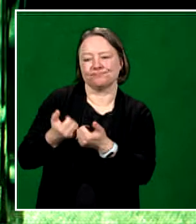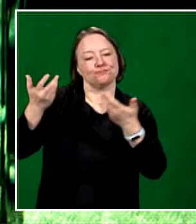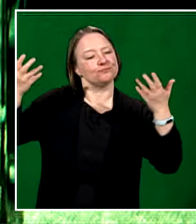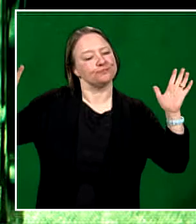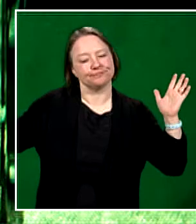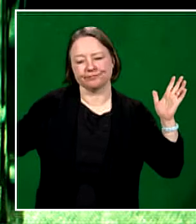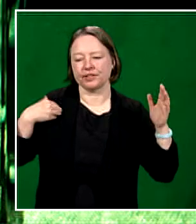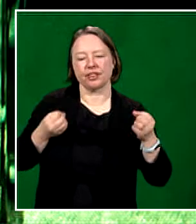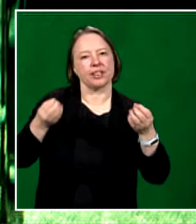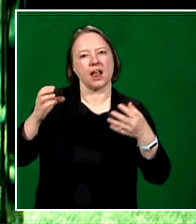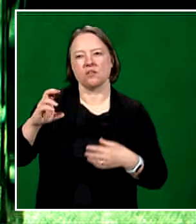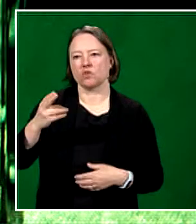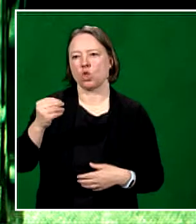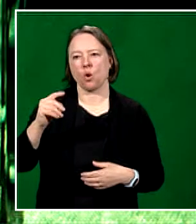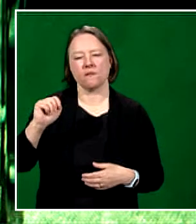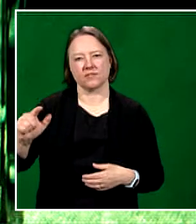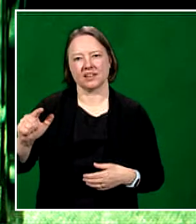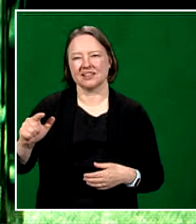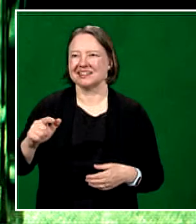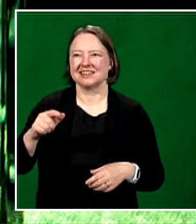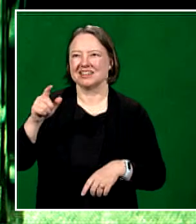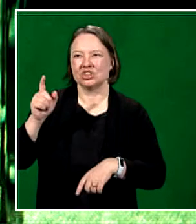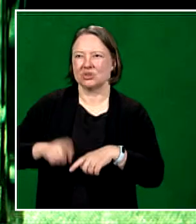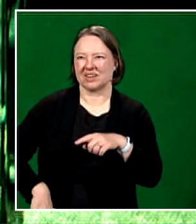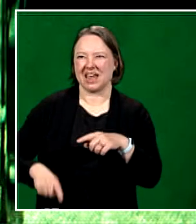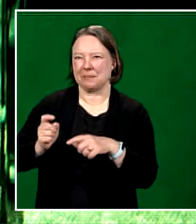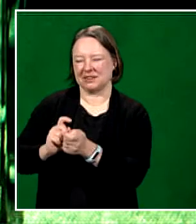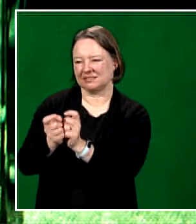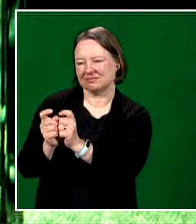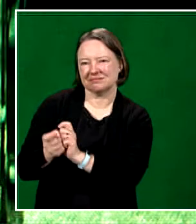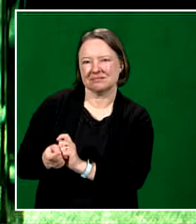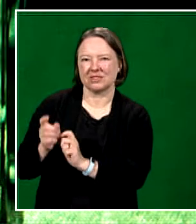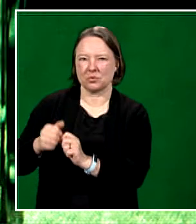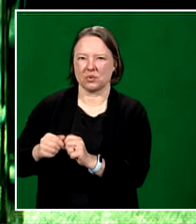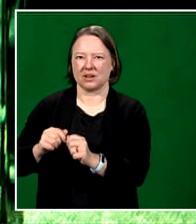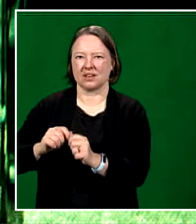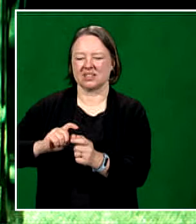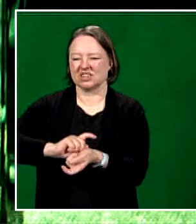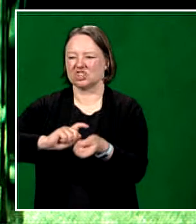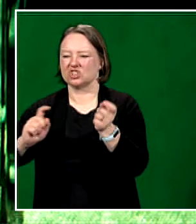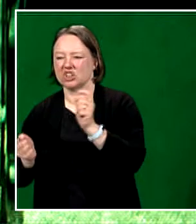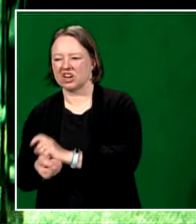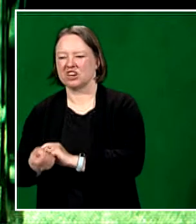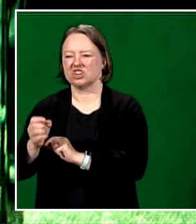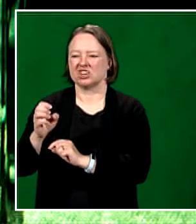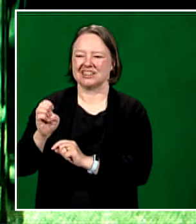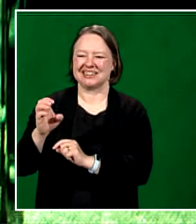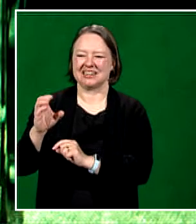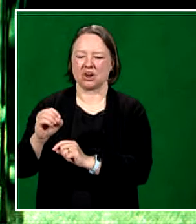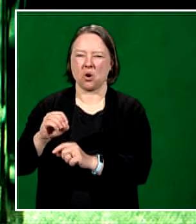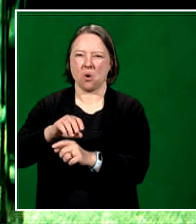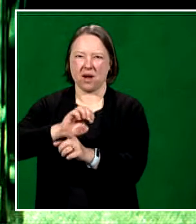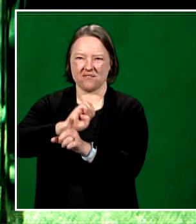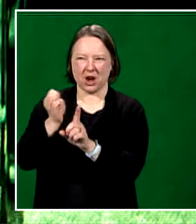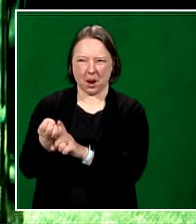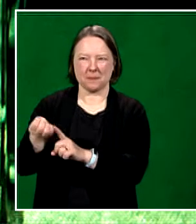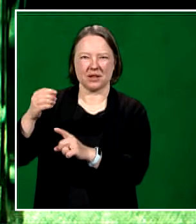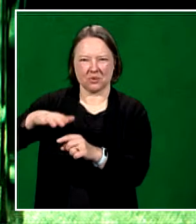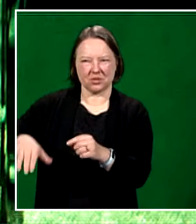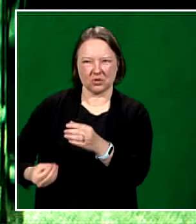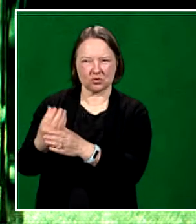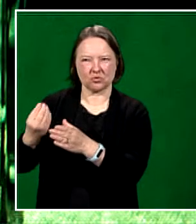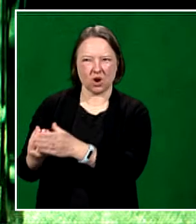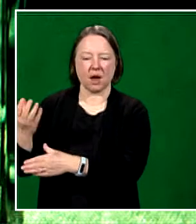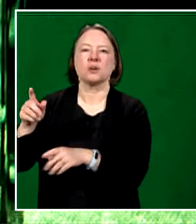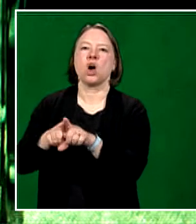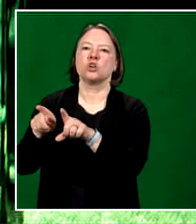of chlorophyll in your seeds, and it's not really something that can be mitigated by like altering the ecological environment surrounding the crops. And also when it